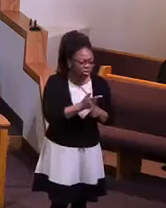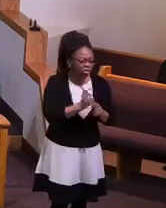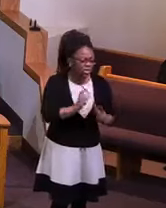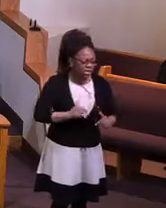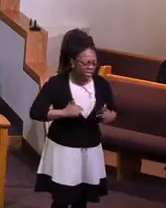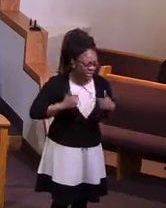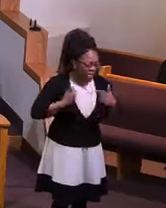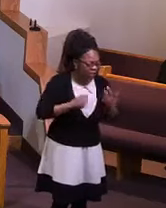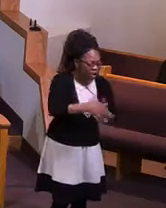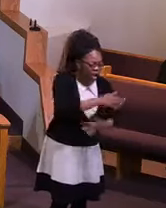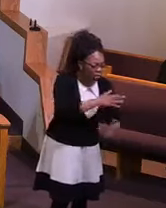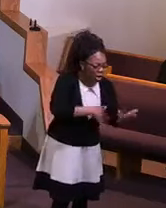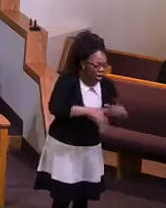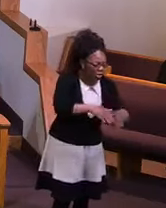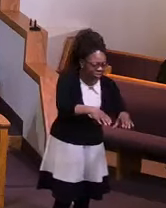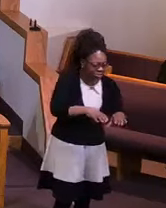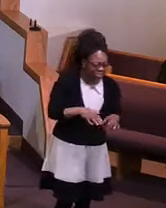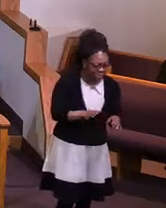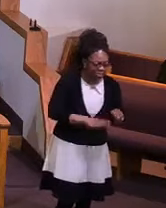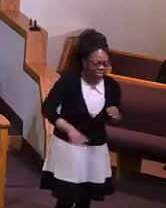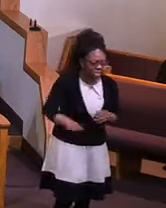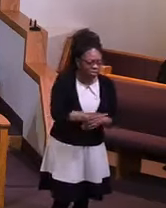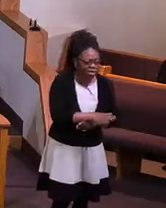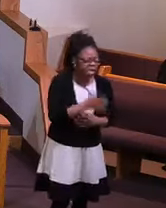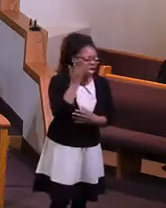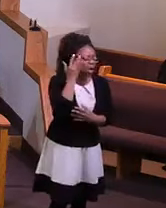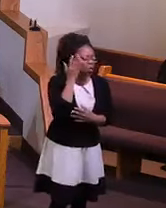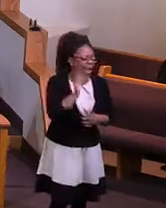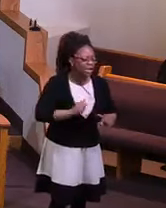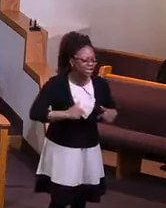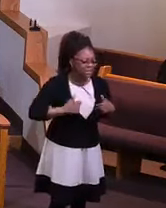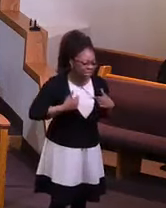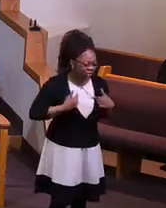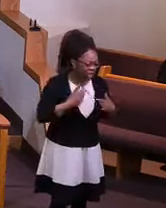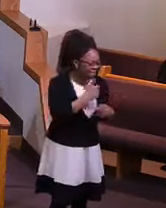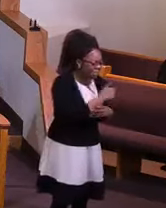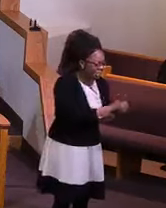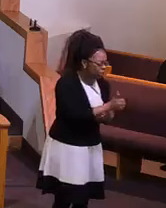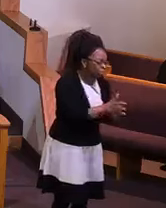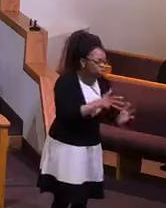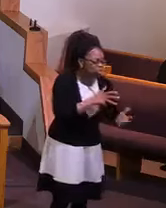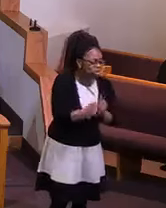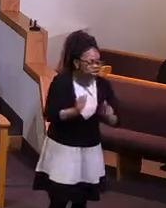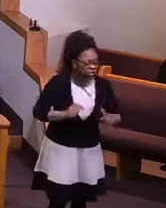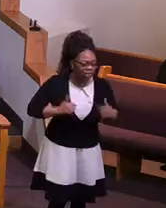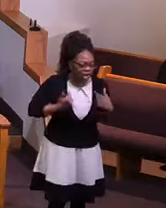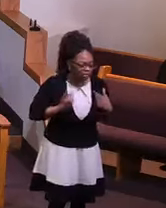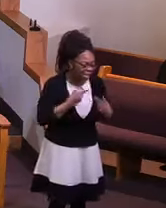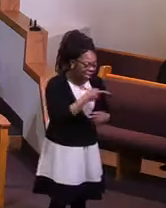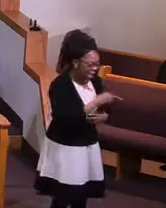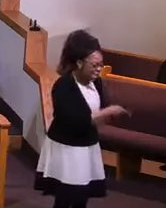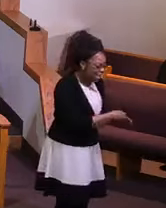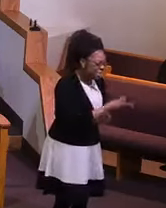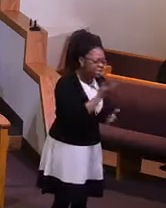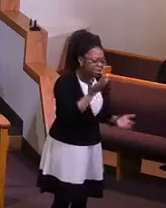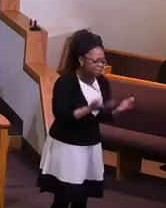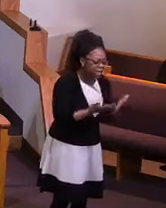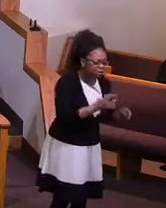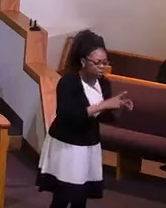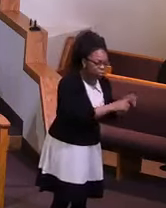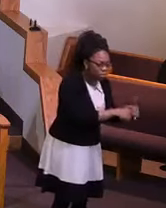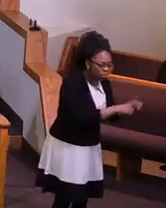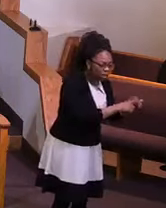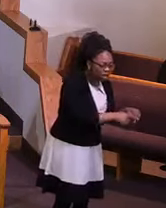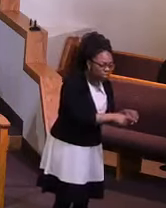cemetery, and why this brother is living a self-destructive life. This brother is partly responsible because the